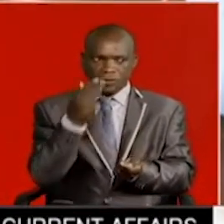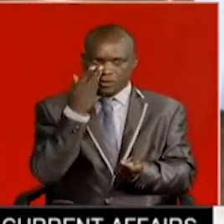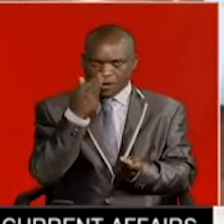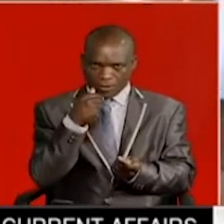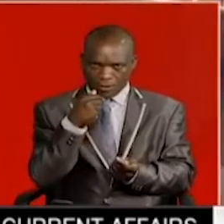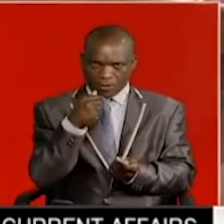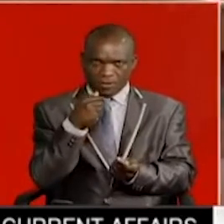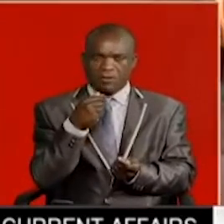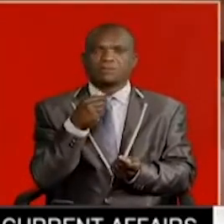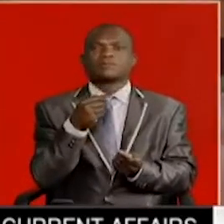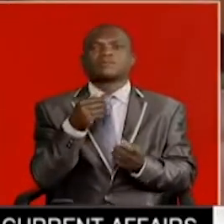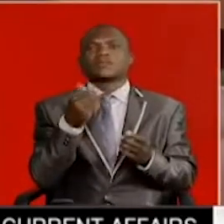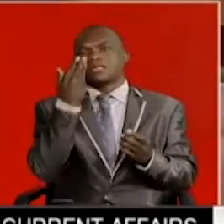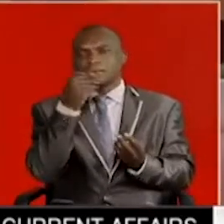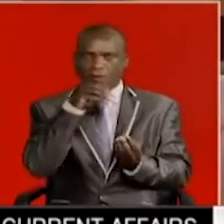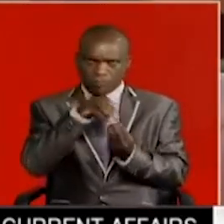They have got their figures,